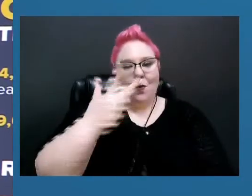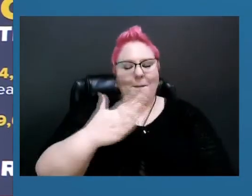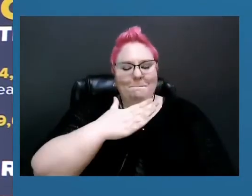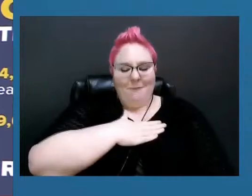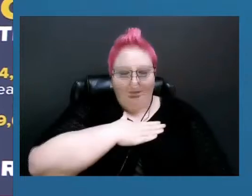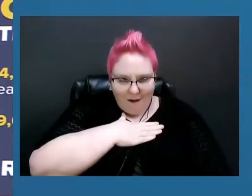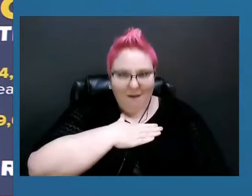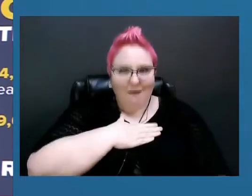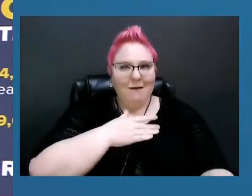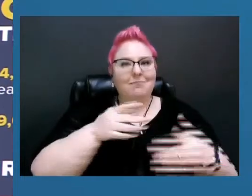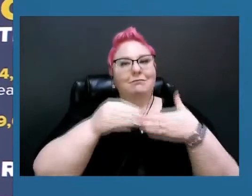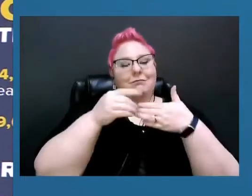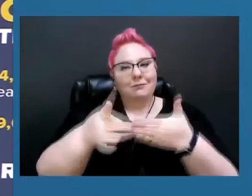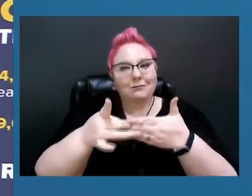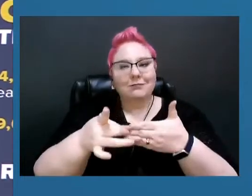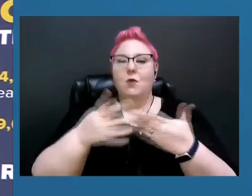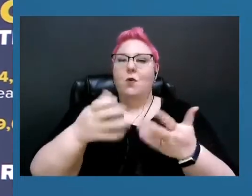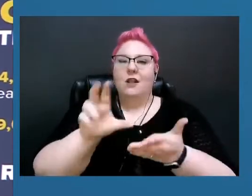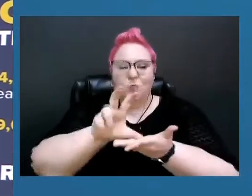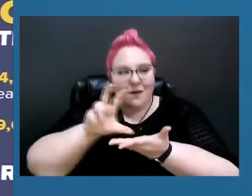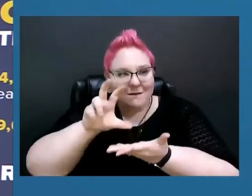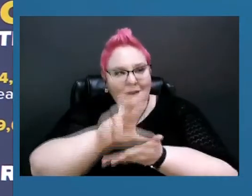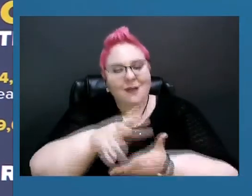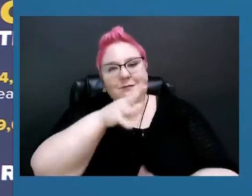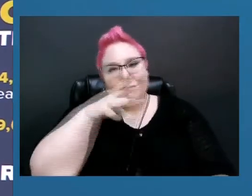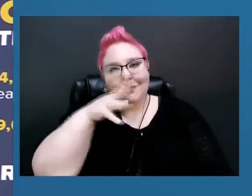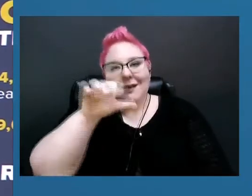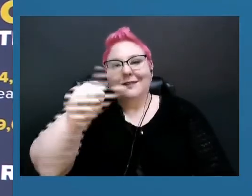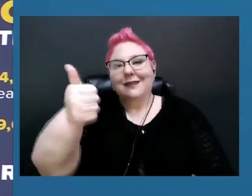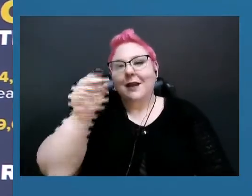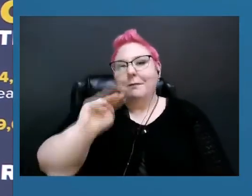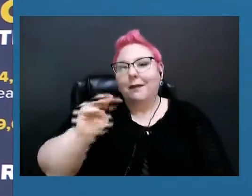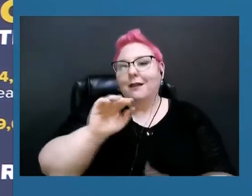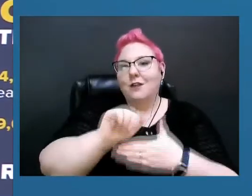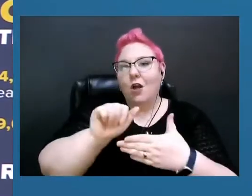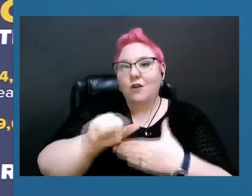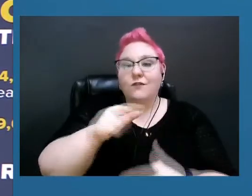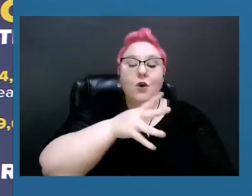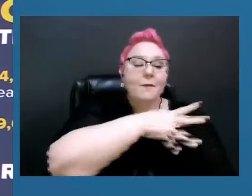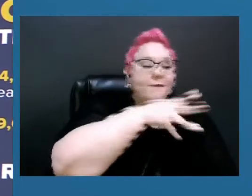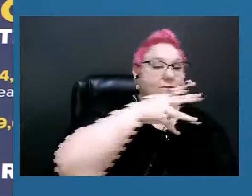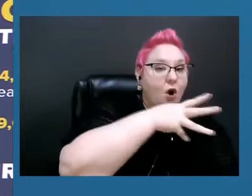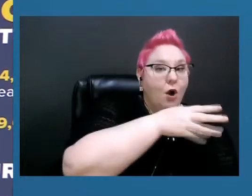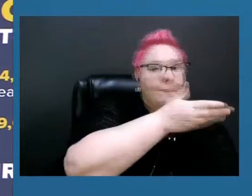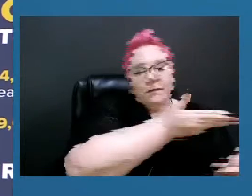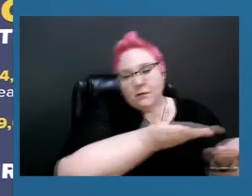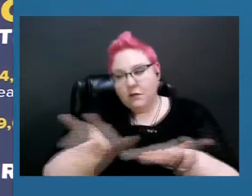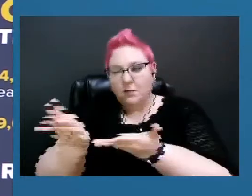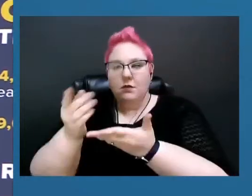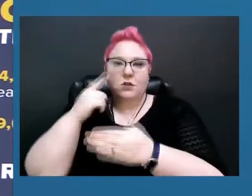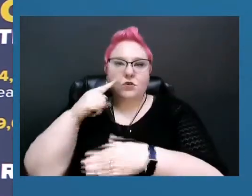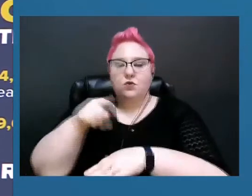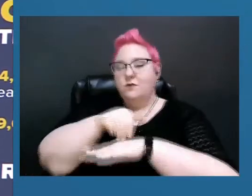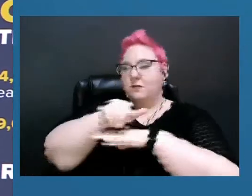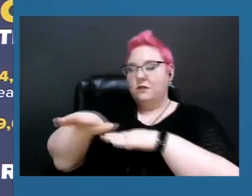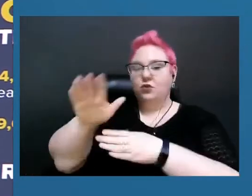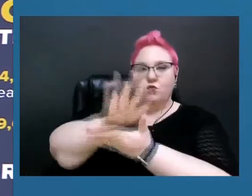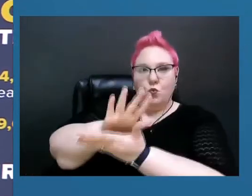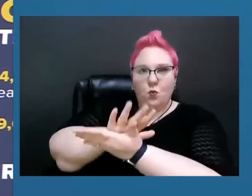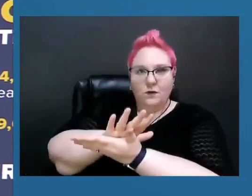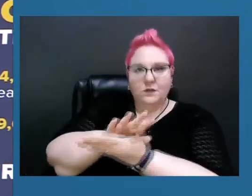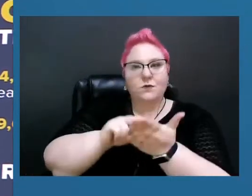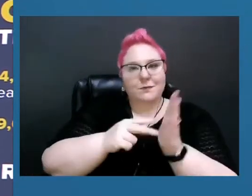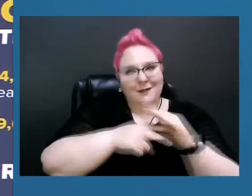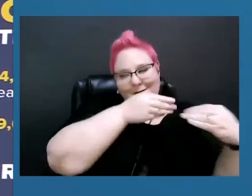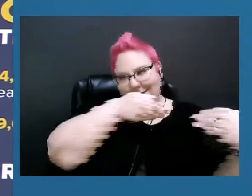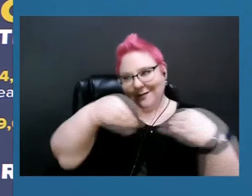record investments in agriculture, $10 million for farm to school, meaning the farmers know they can sell to our schools, and we're focusing on making sure that